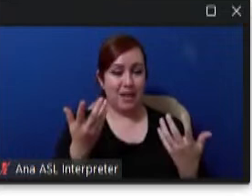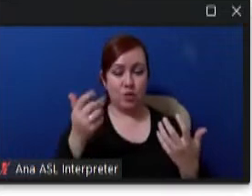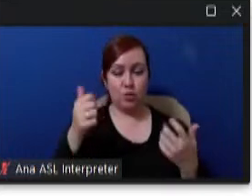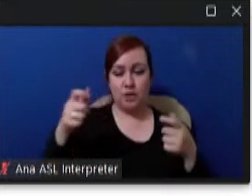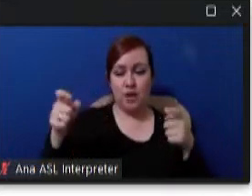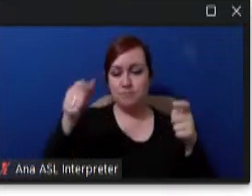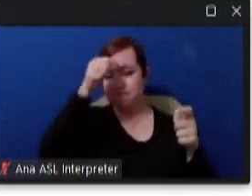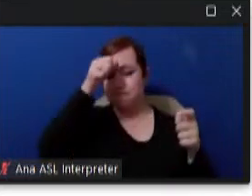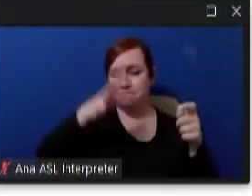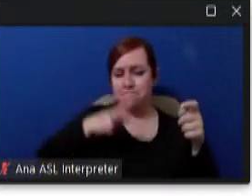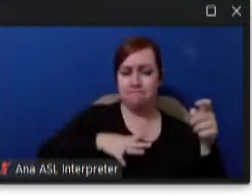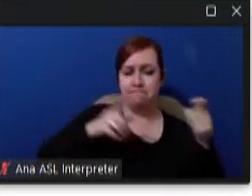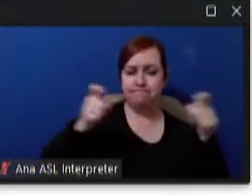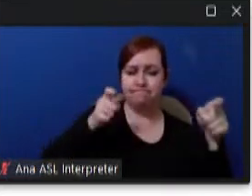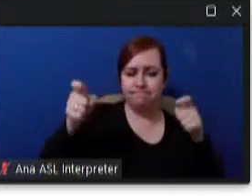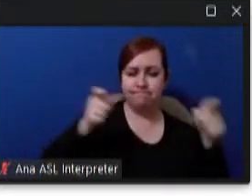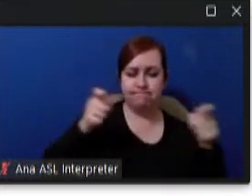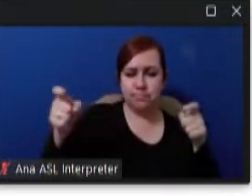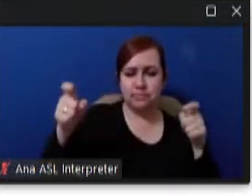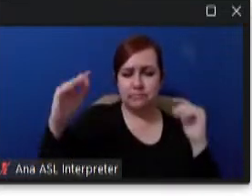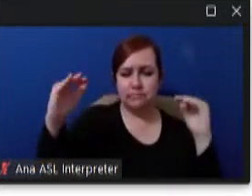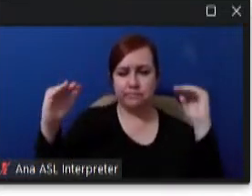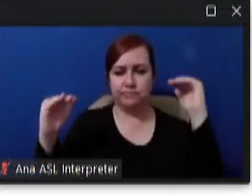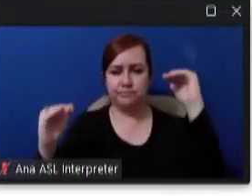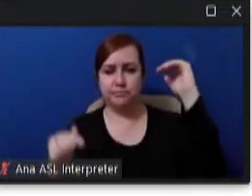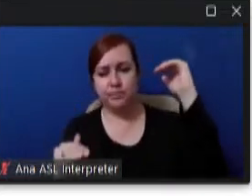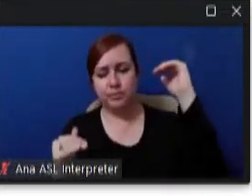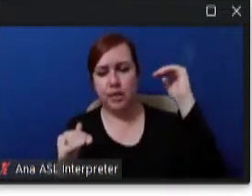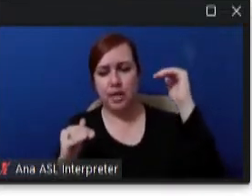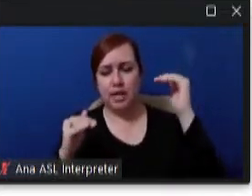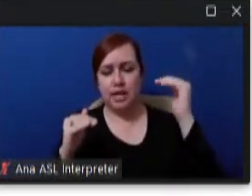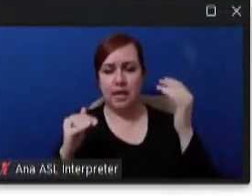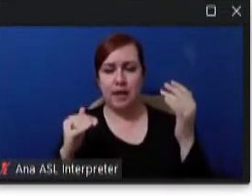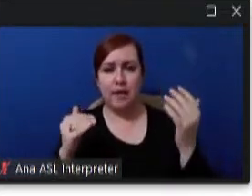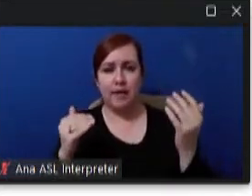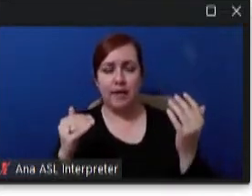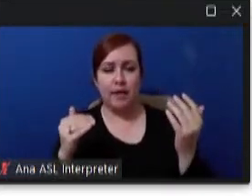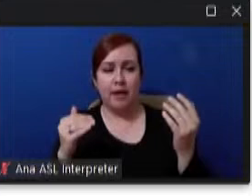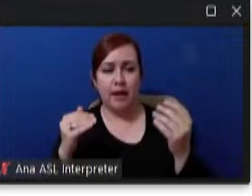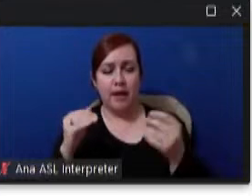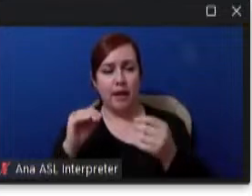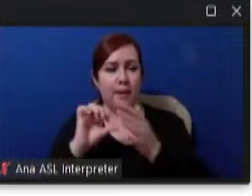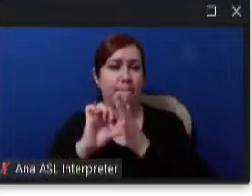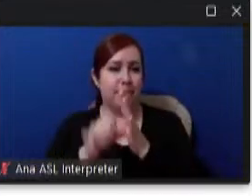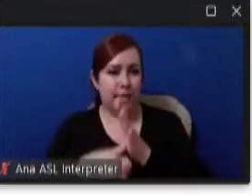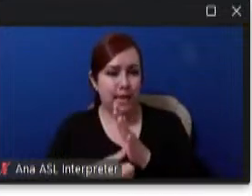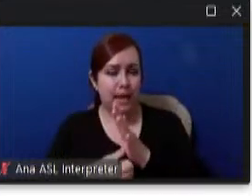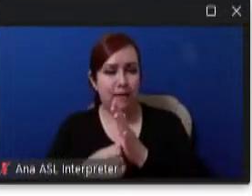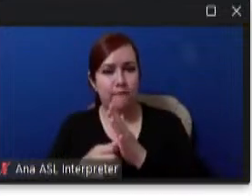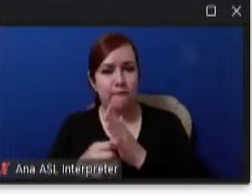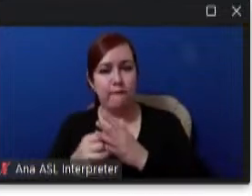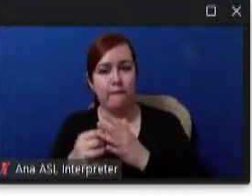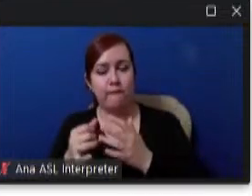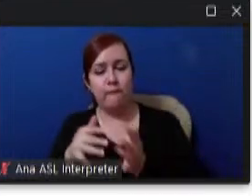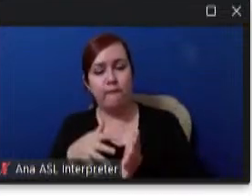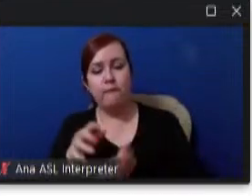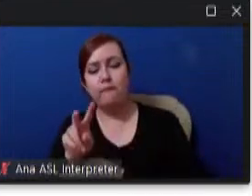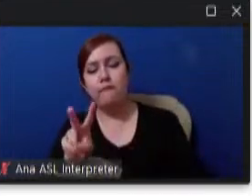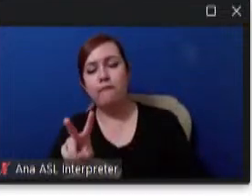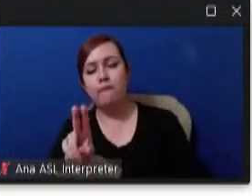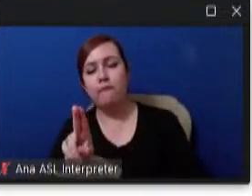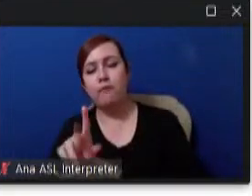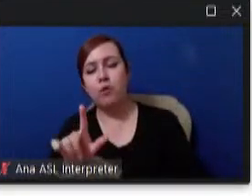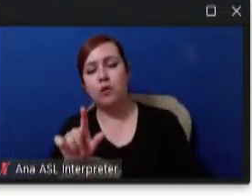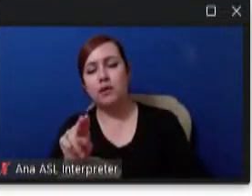a patriarchal society, so that already creates a vulnerability.